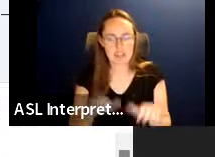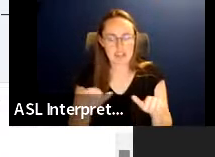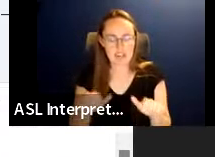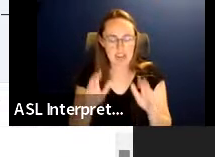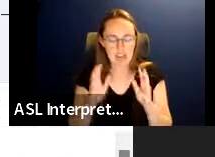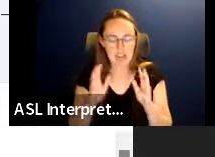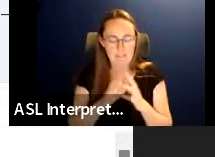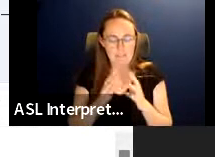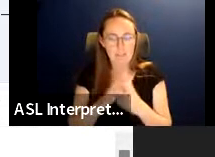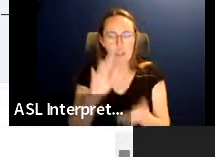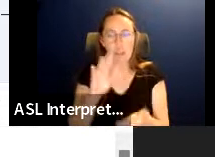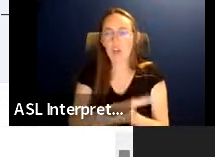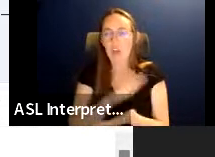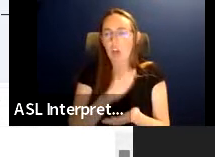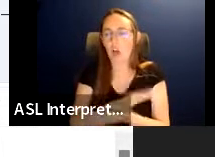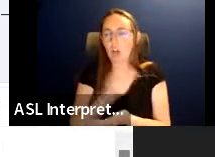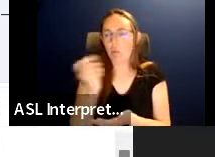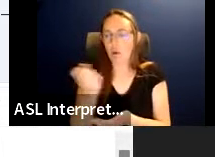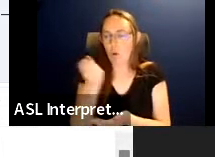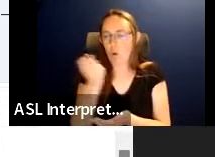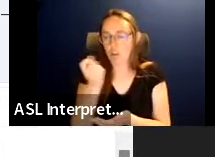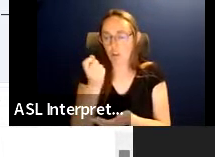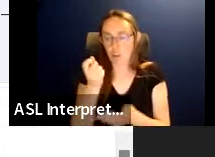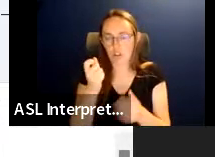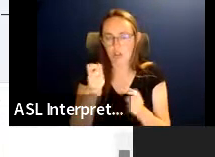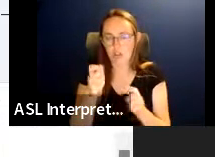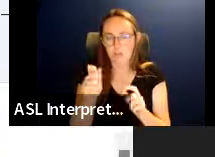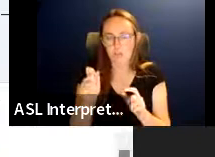the document holder.